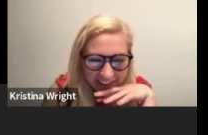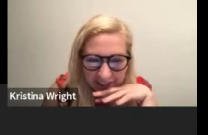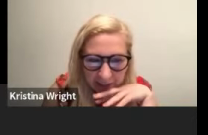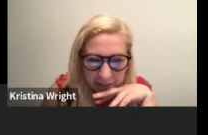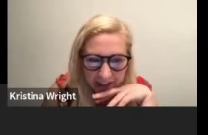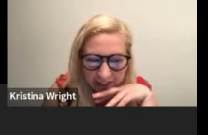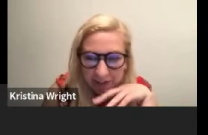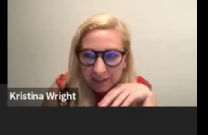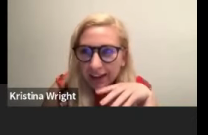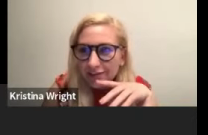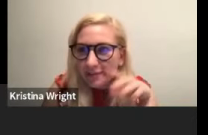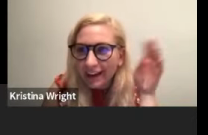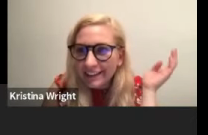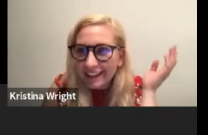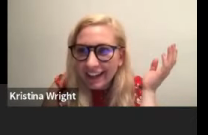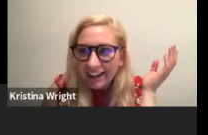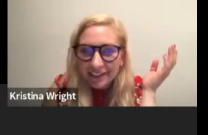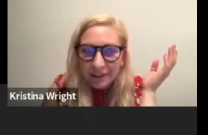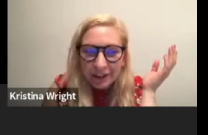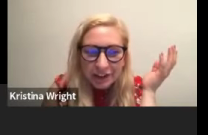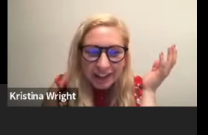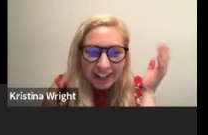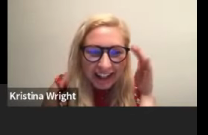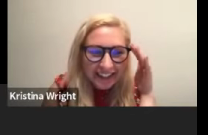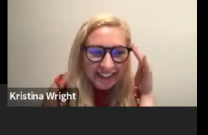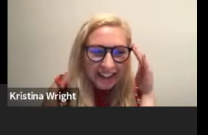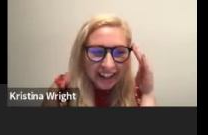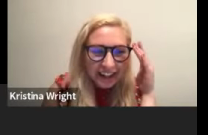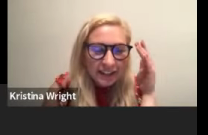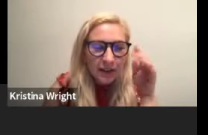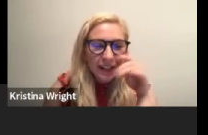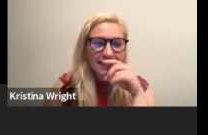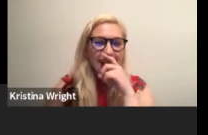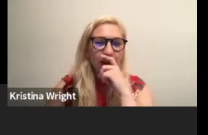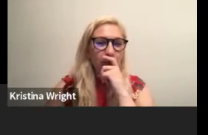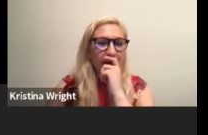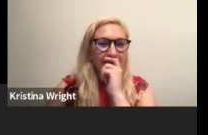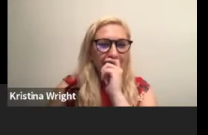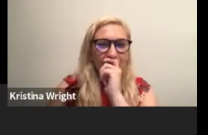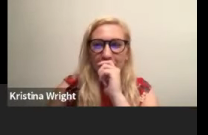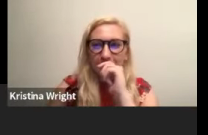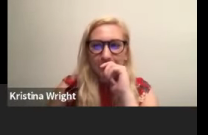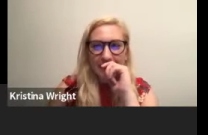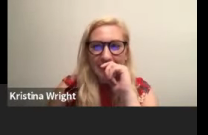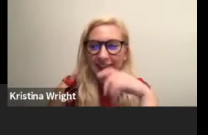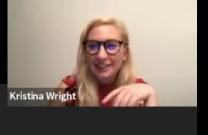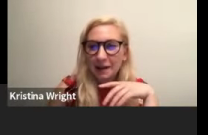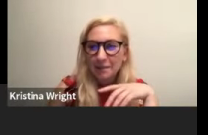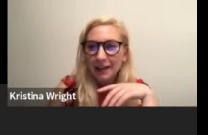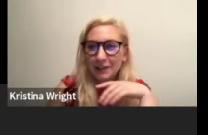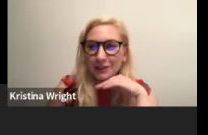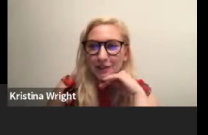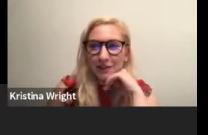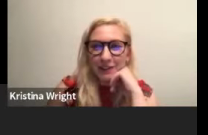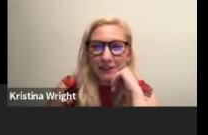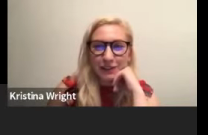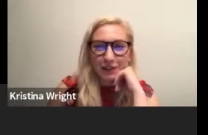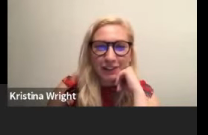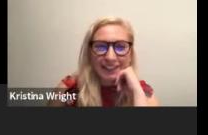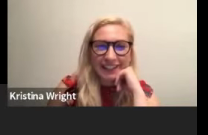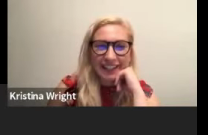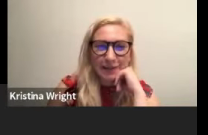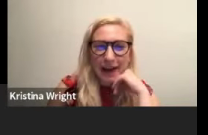All right, we may have made it to the end of our question list. So let's take one quick moment to step back through some of